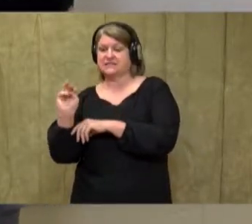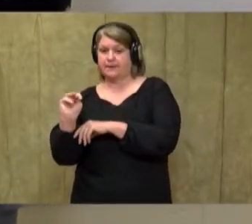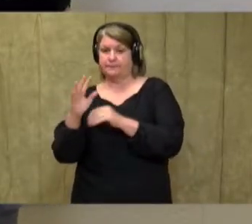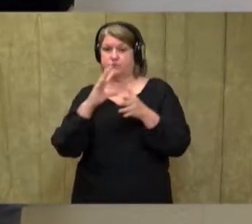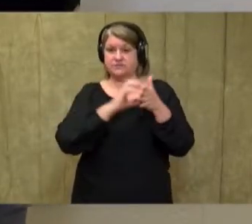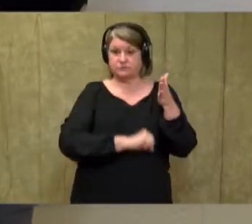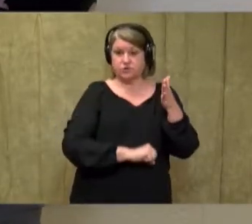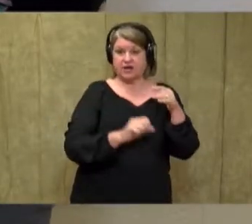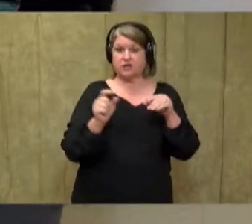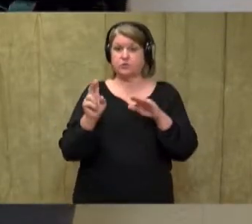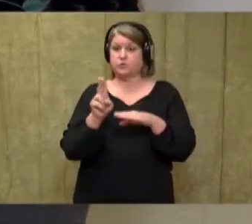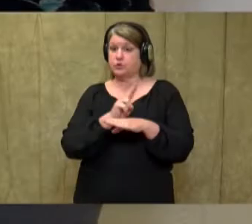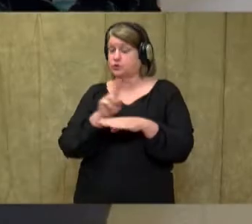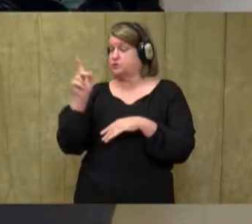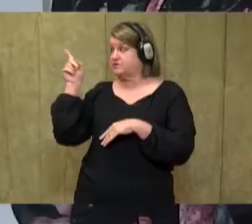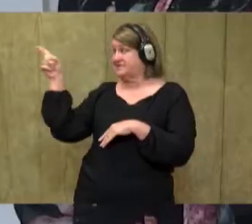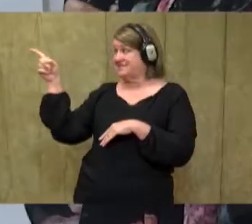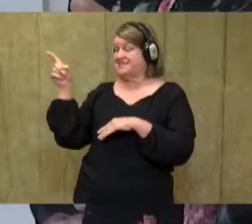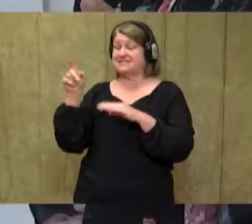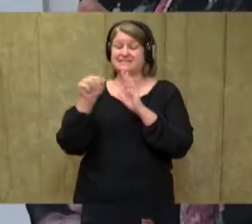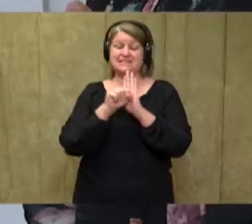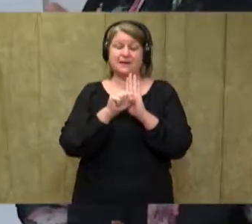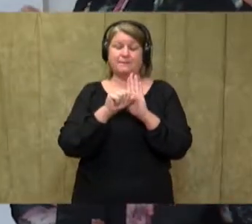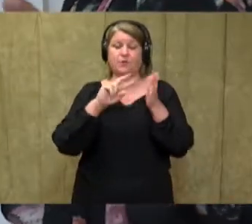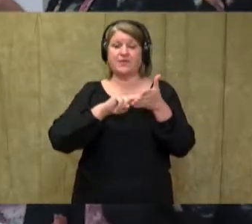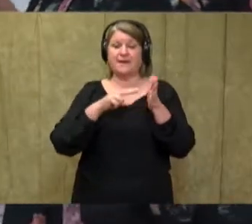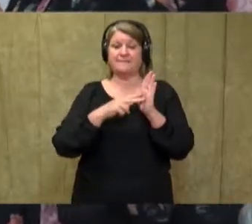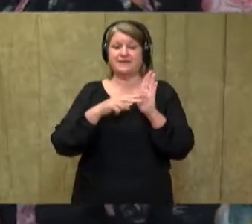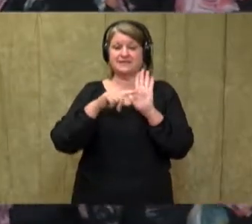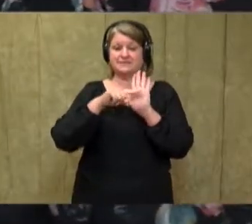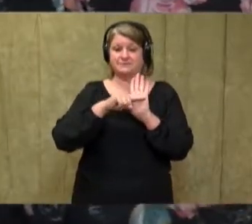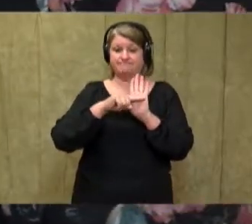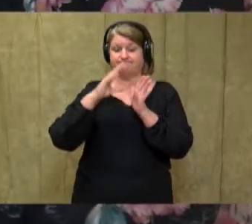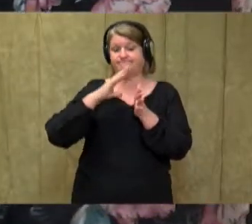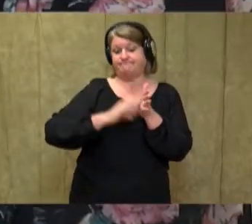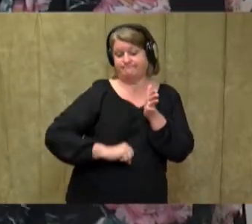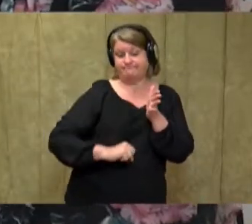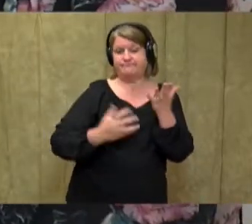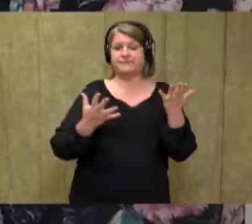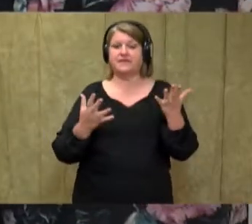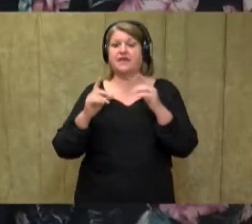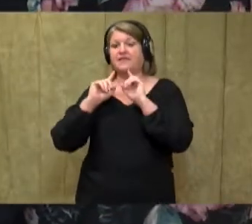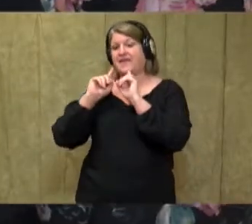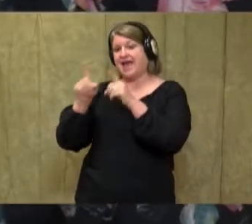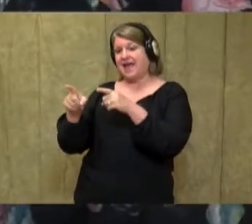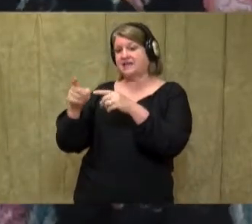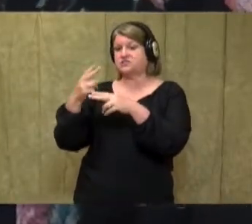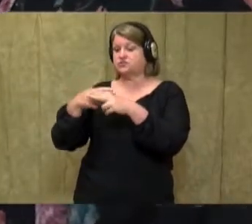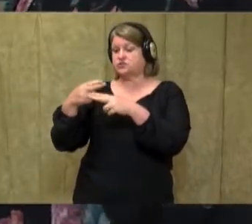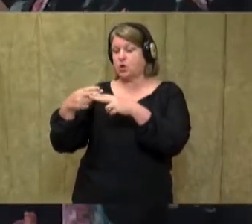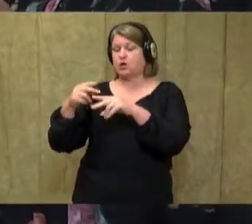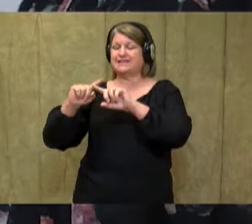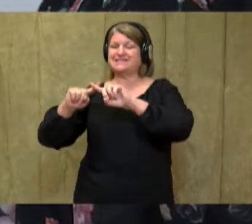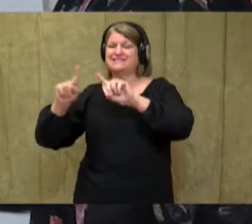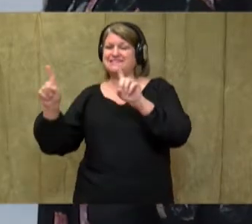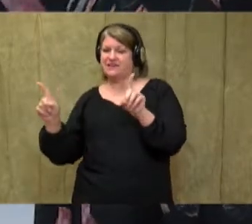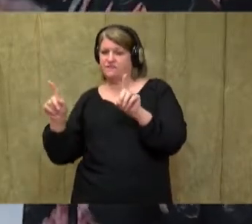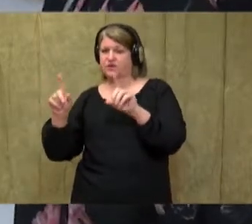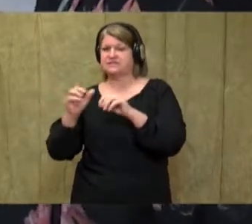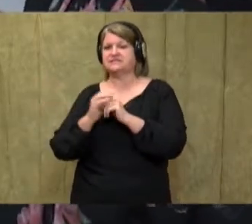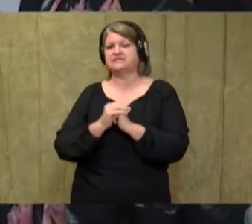this symbol, and it means minus. The answer to a subtraction equation is the difference.